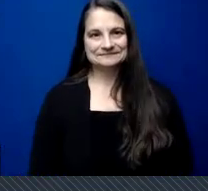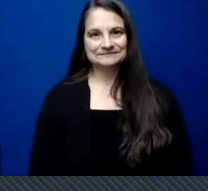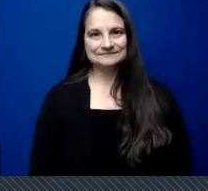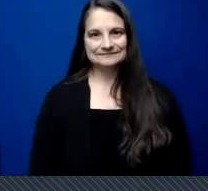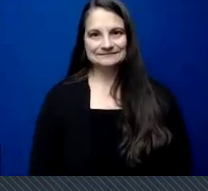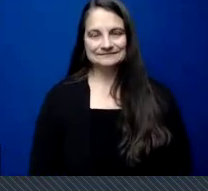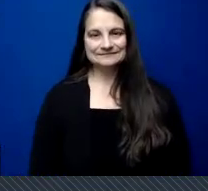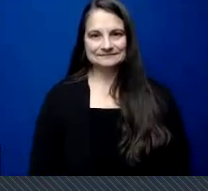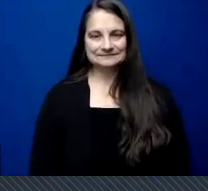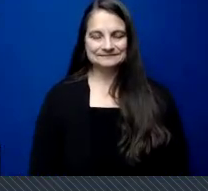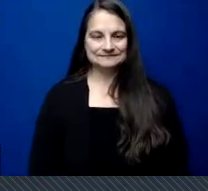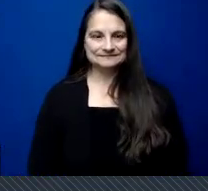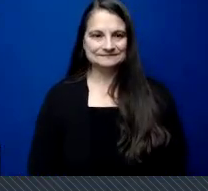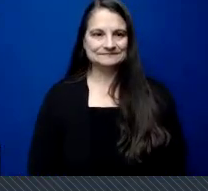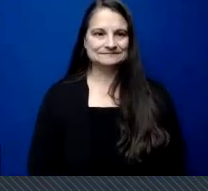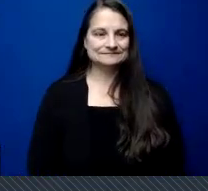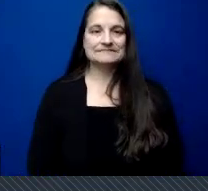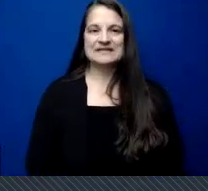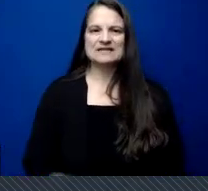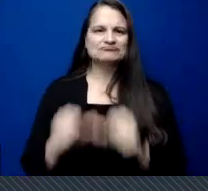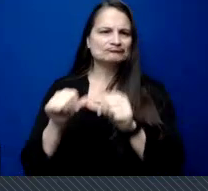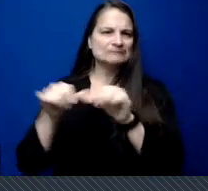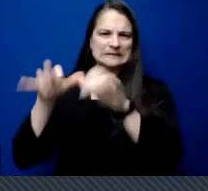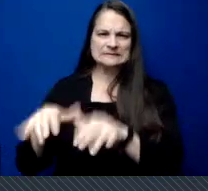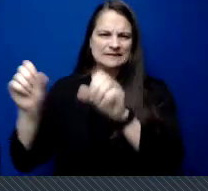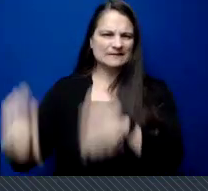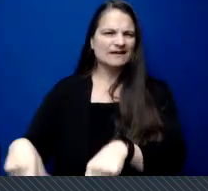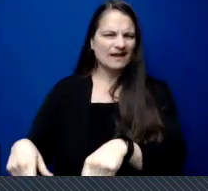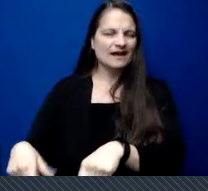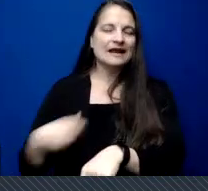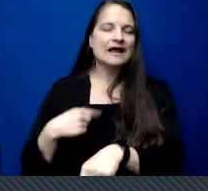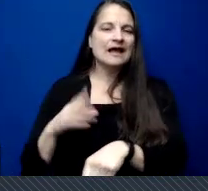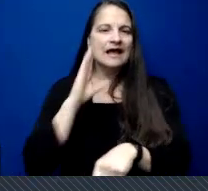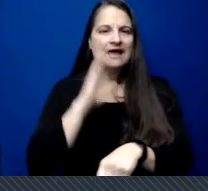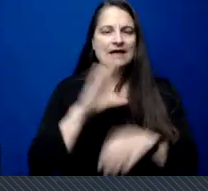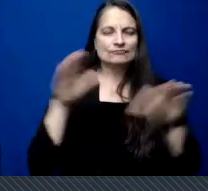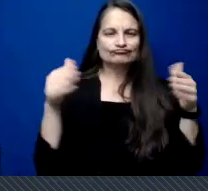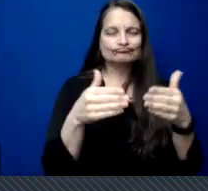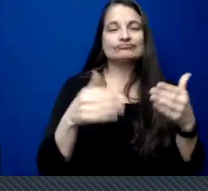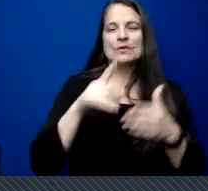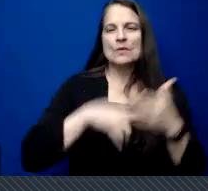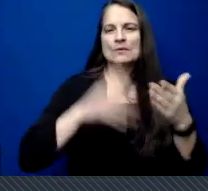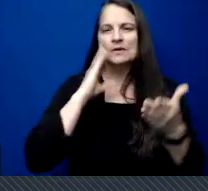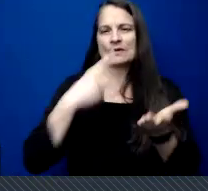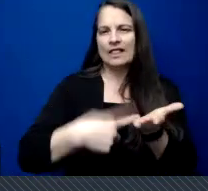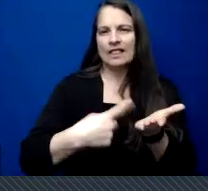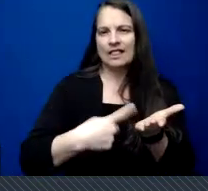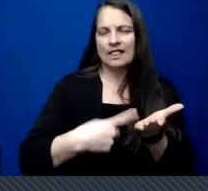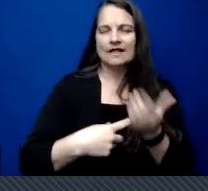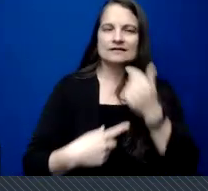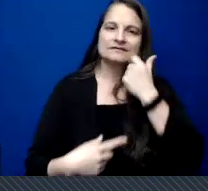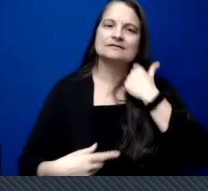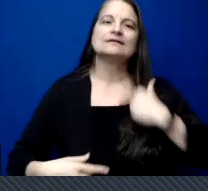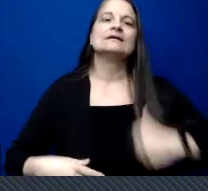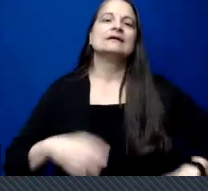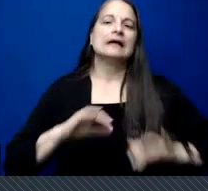All right. And feel free to keep typing in the chat. I'm going to go over a little bit about what we're going to cover. We're going to talk about how to create